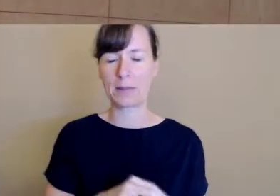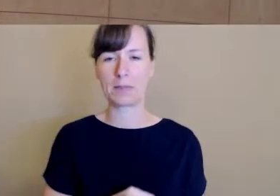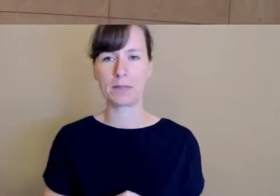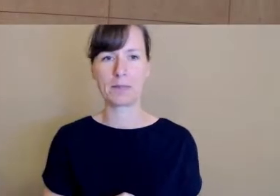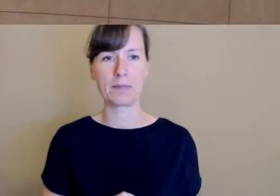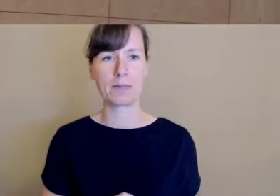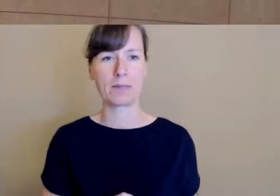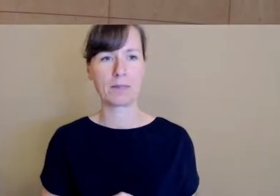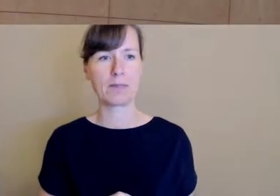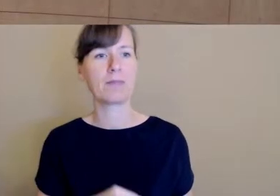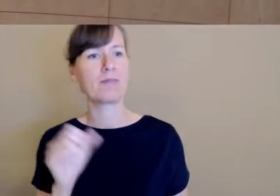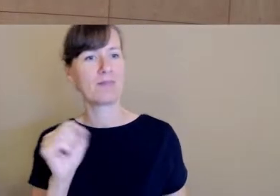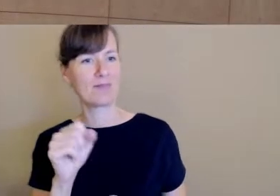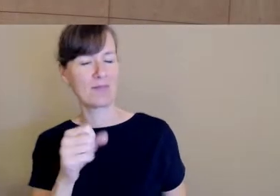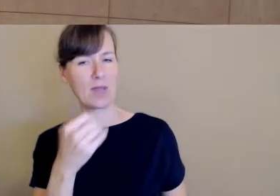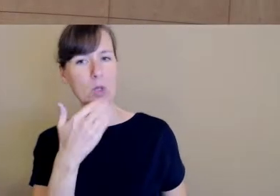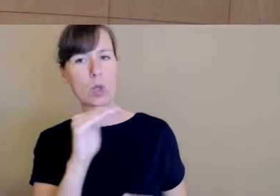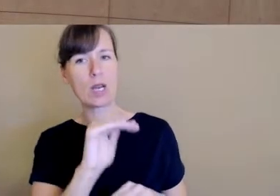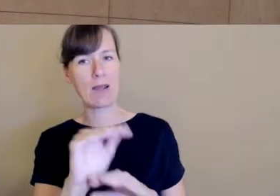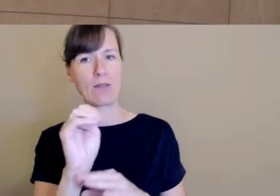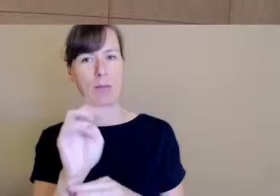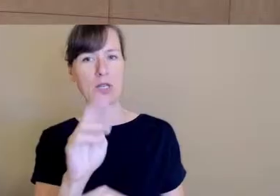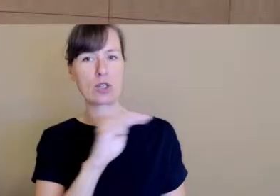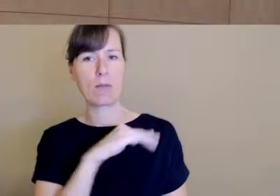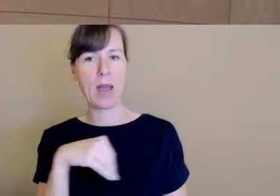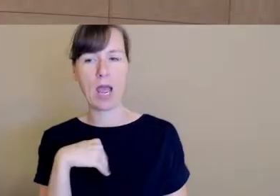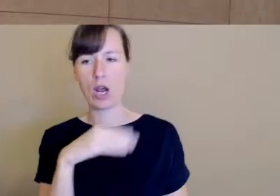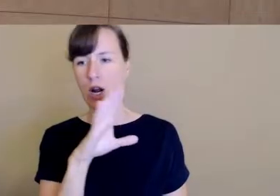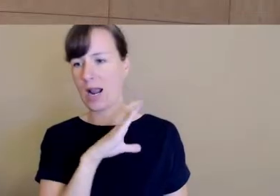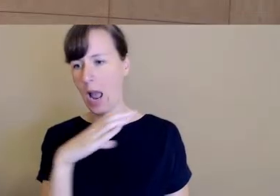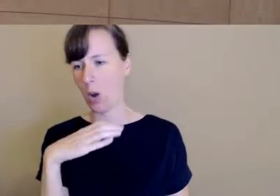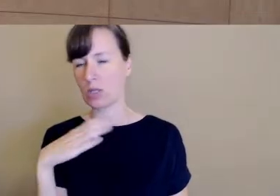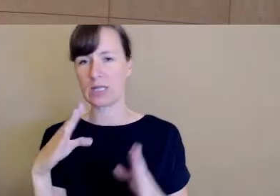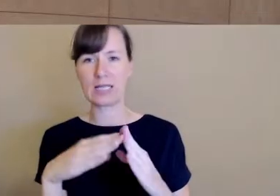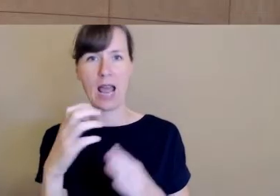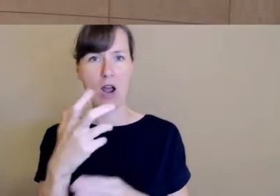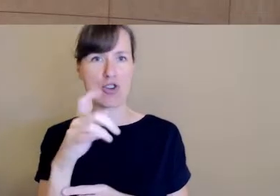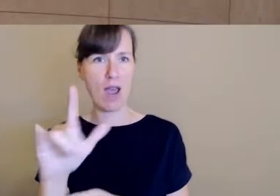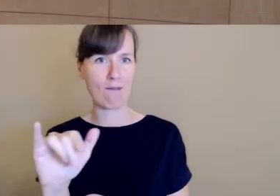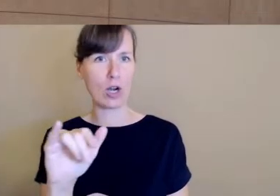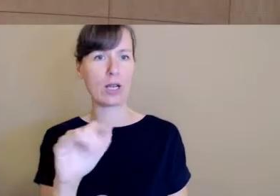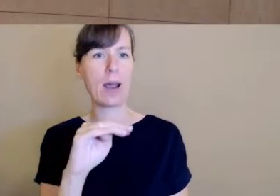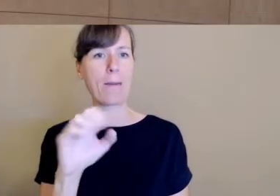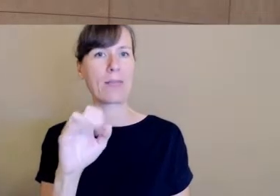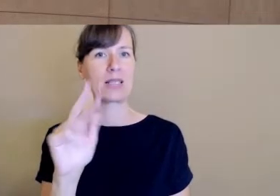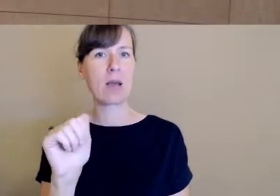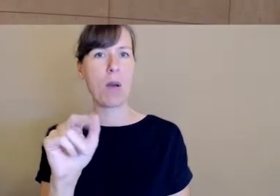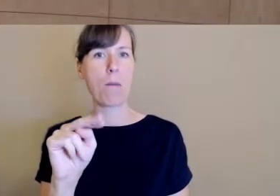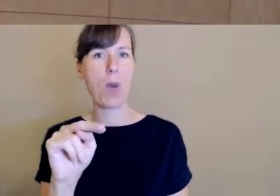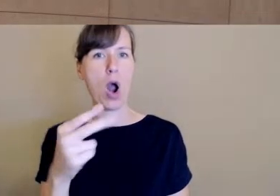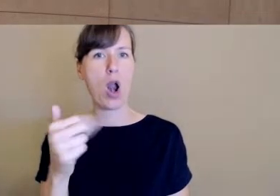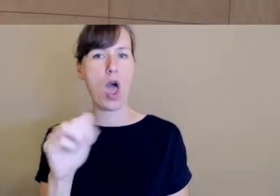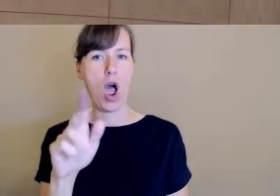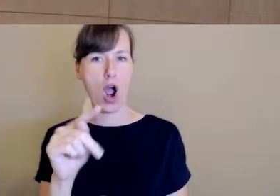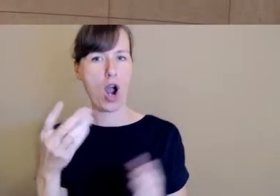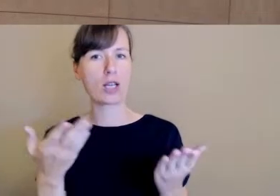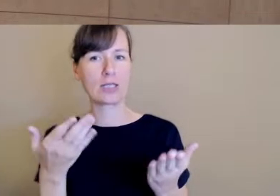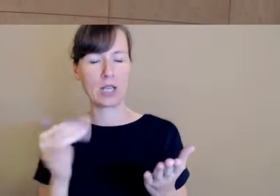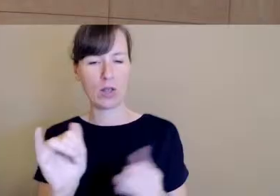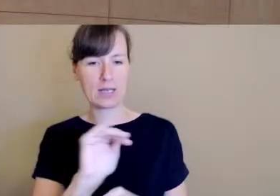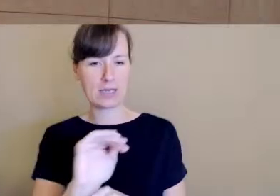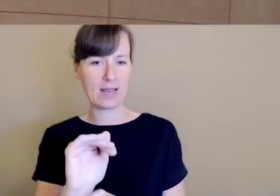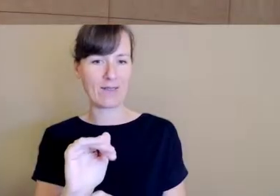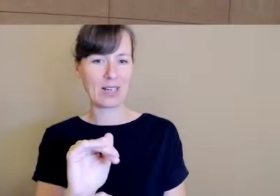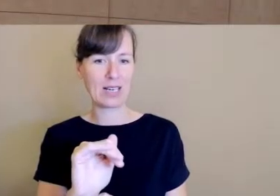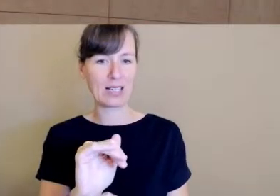Yes, good evening, Mr. Mayor, Council, Town of Cheverly. Ms. Barnhart is with us this evening. The Keller